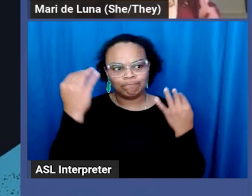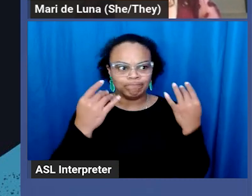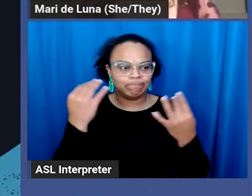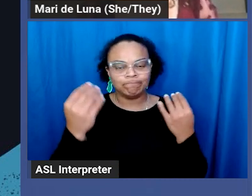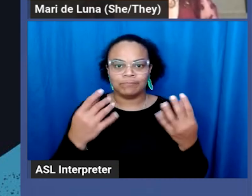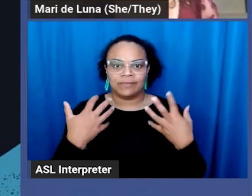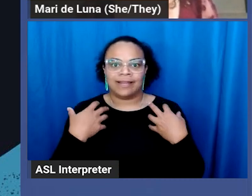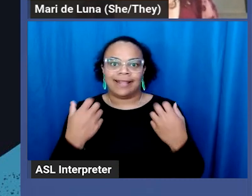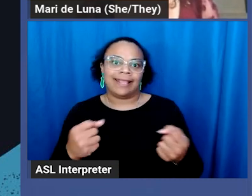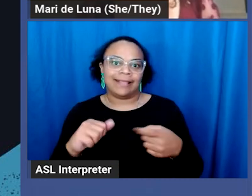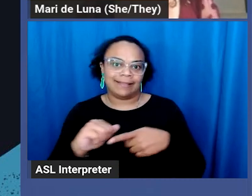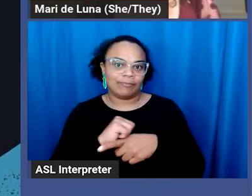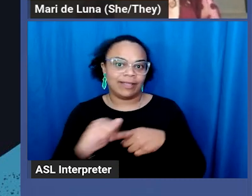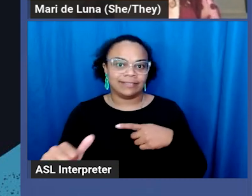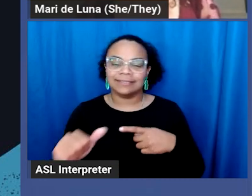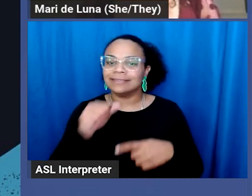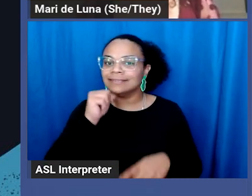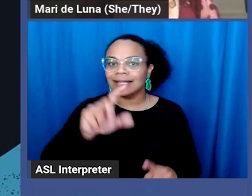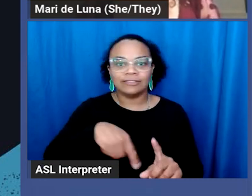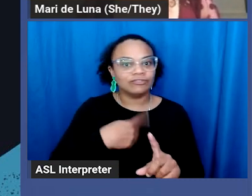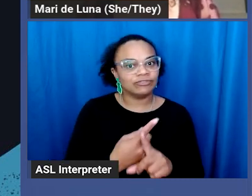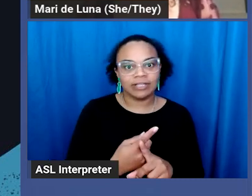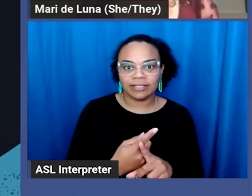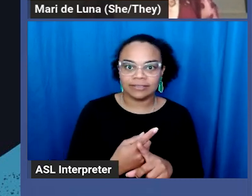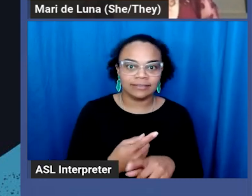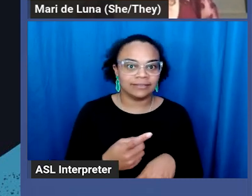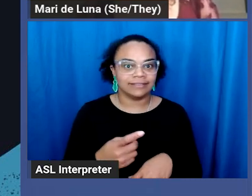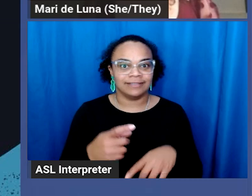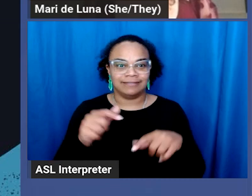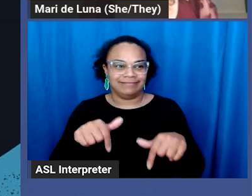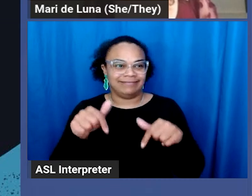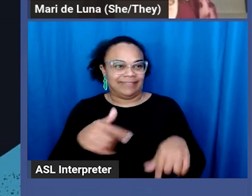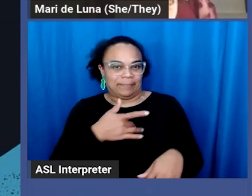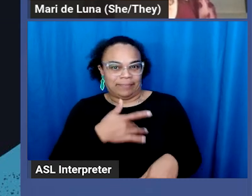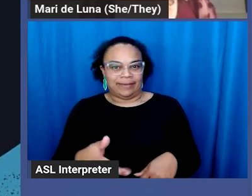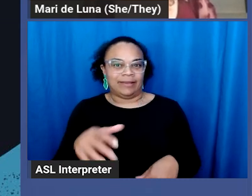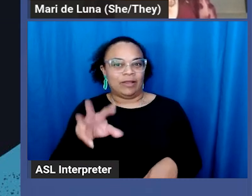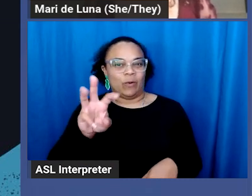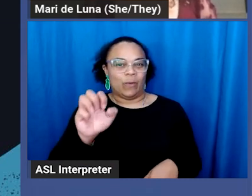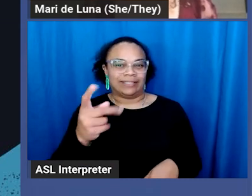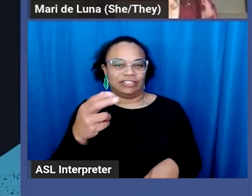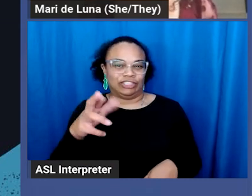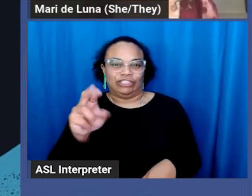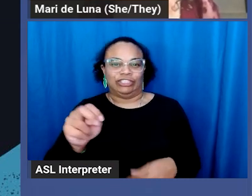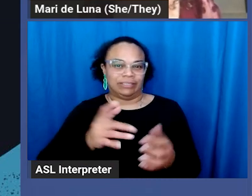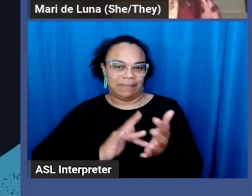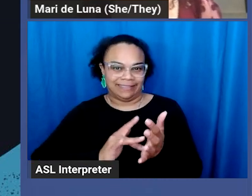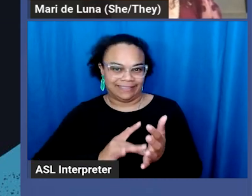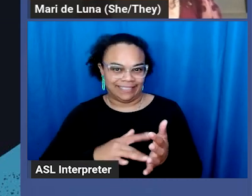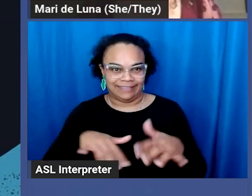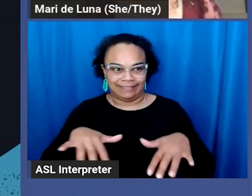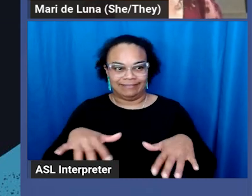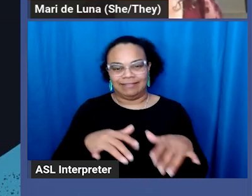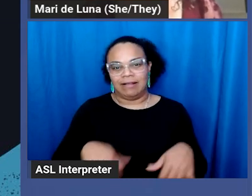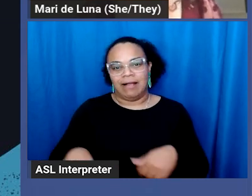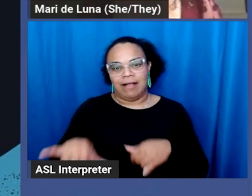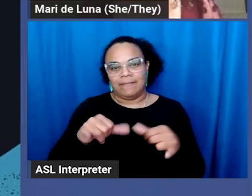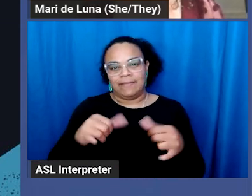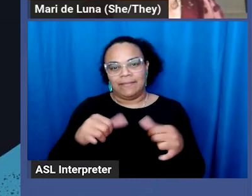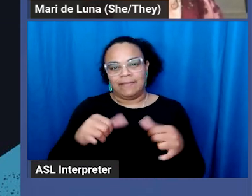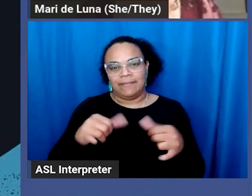that go beyond the Western medicine, such as ancestral healing,